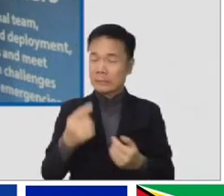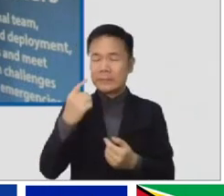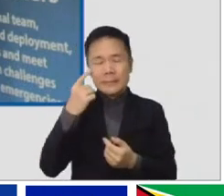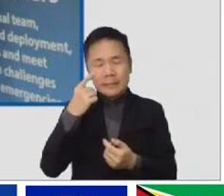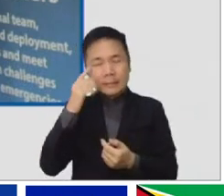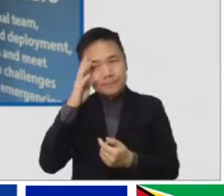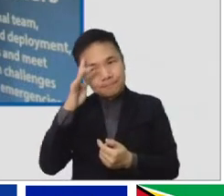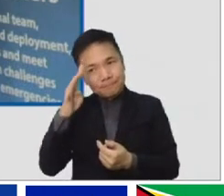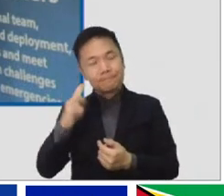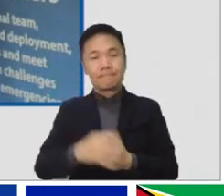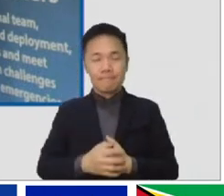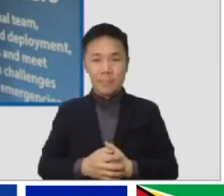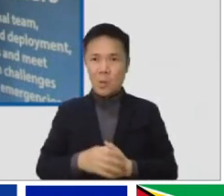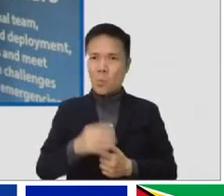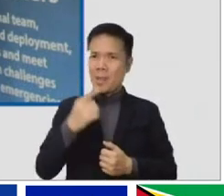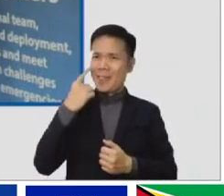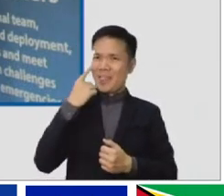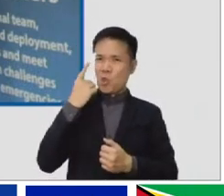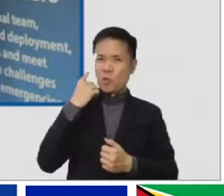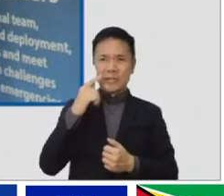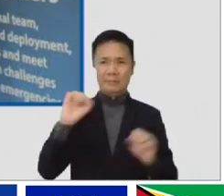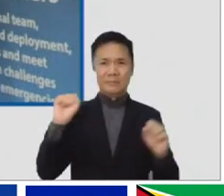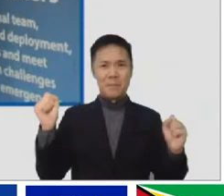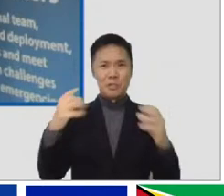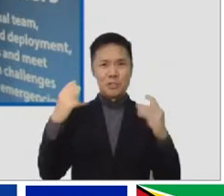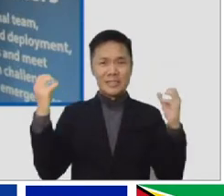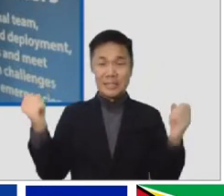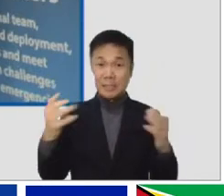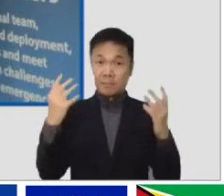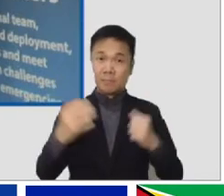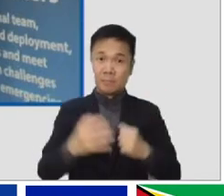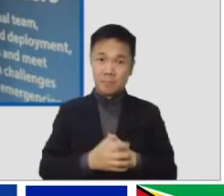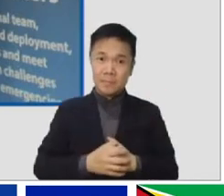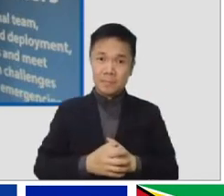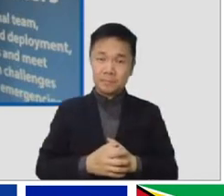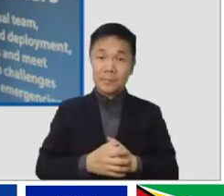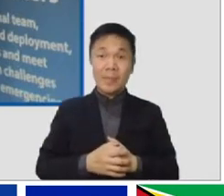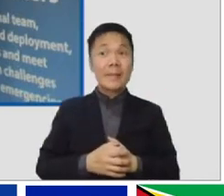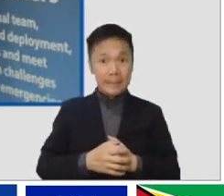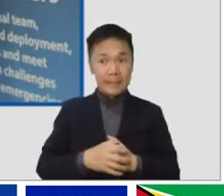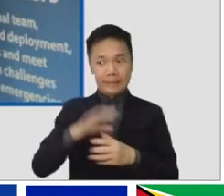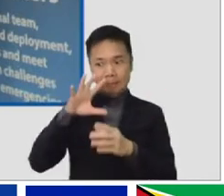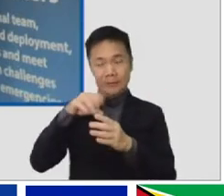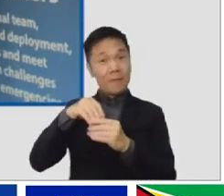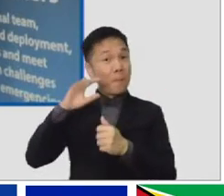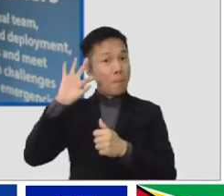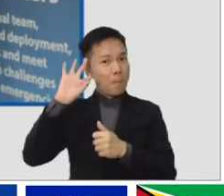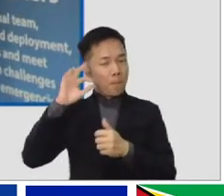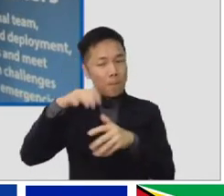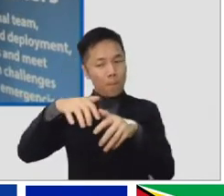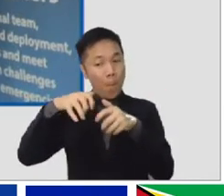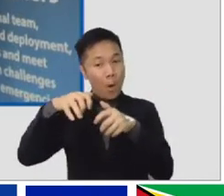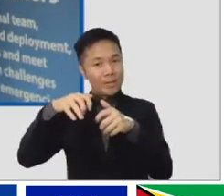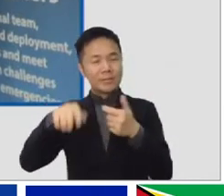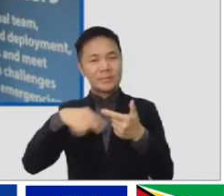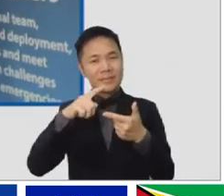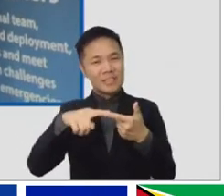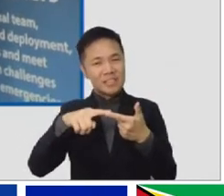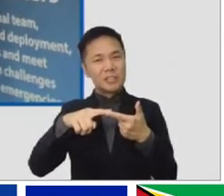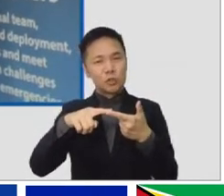health emergency has a political, social, and economic implication. The biggest